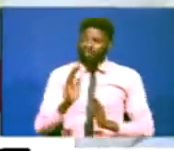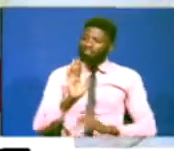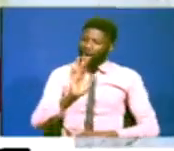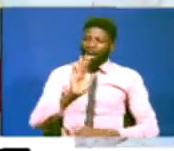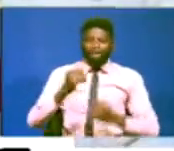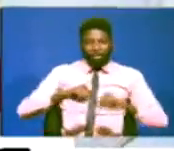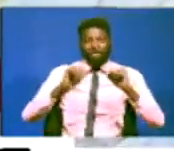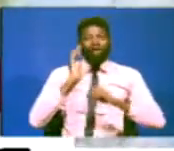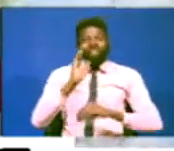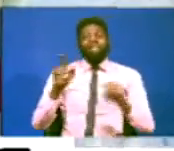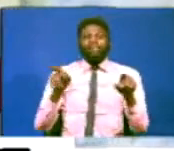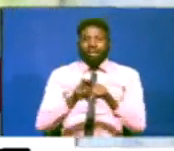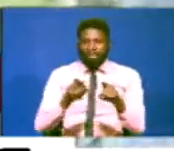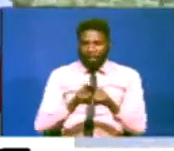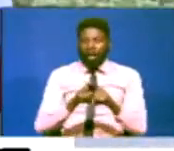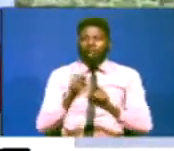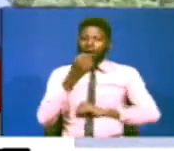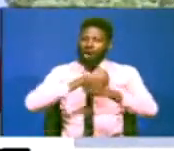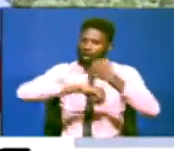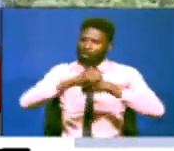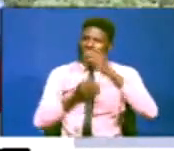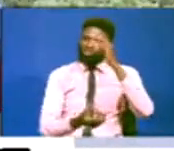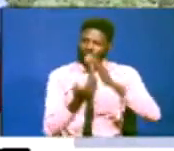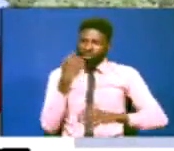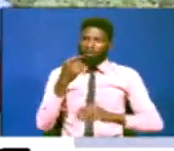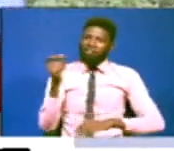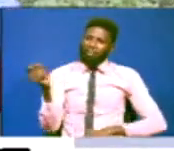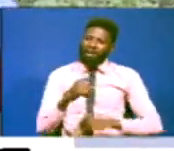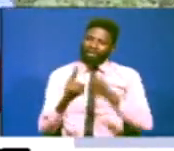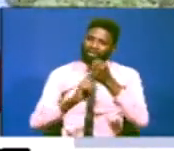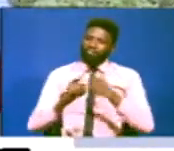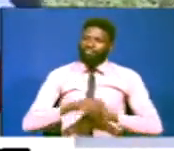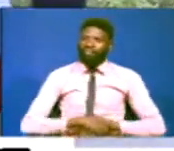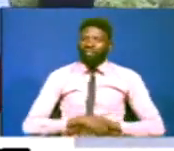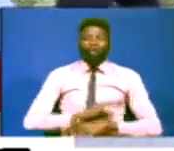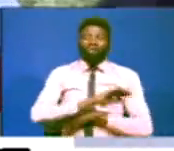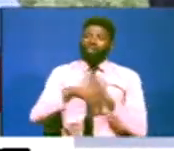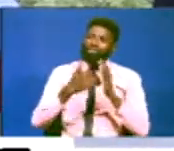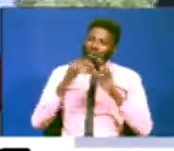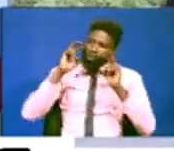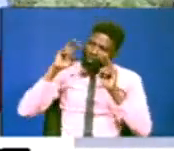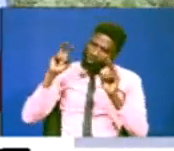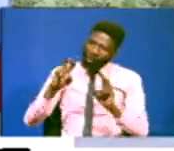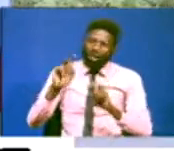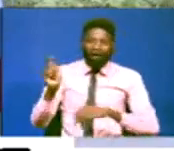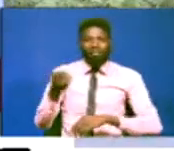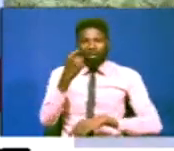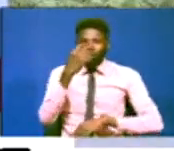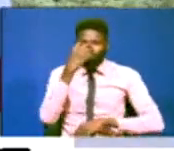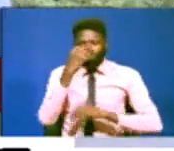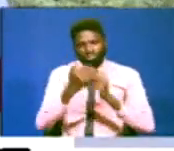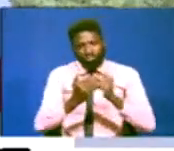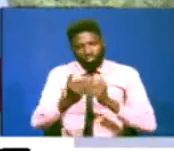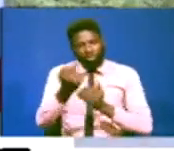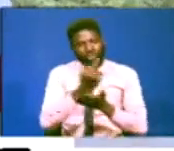be operationalized in 6 months. All eyes will be on President William Ruto in the coming week as he tries to break the